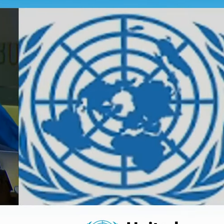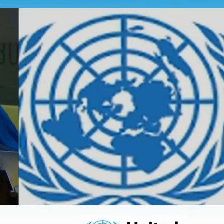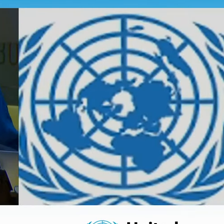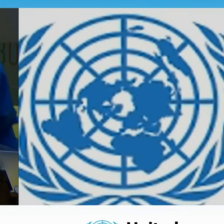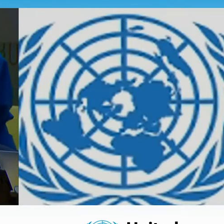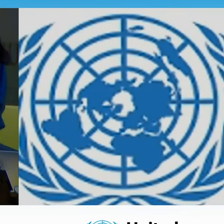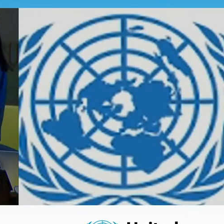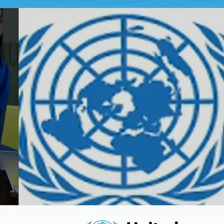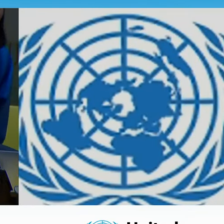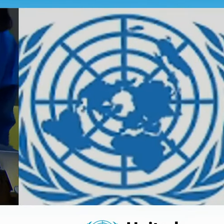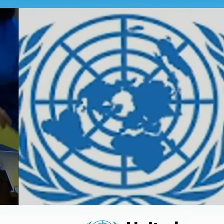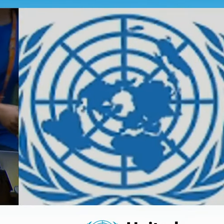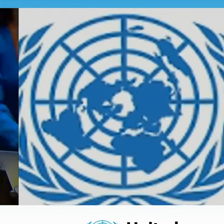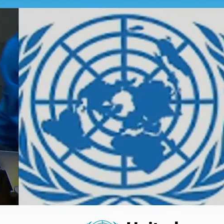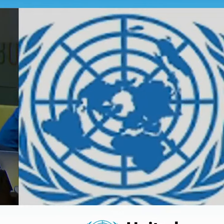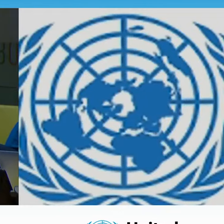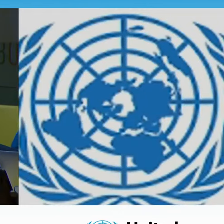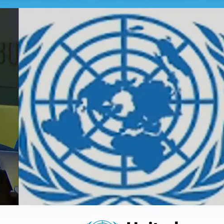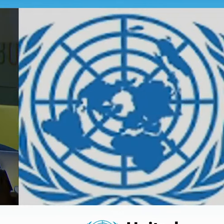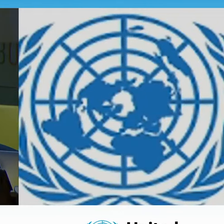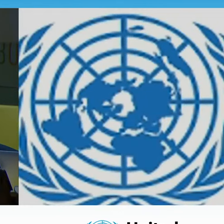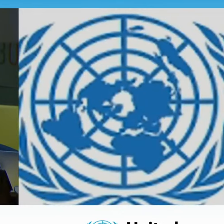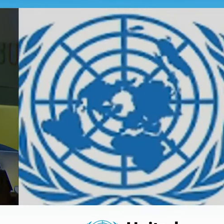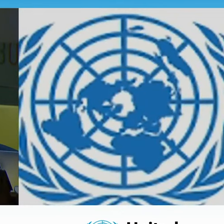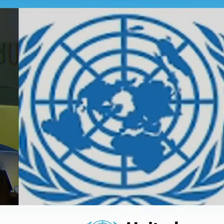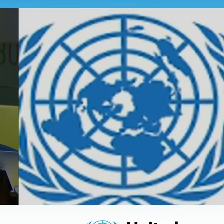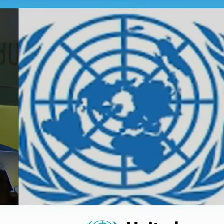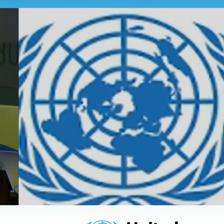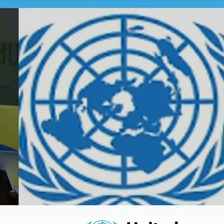Por favor. Yes.